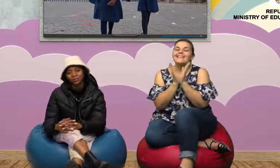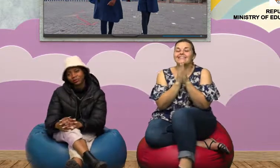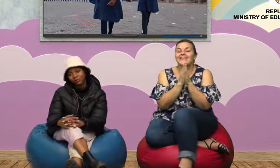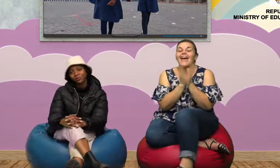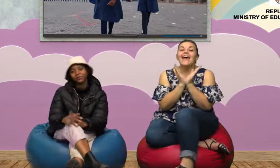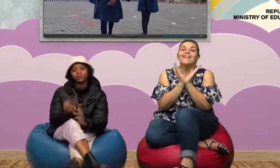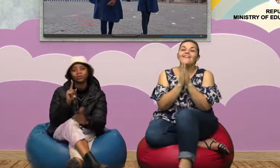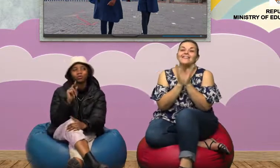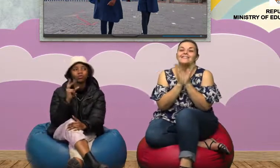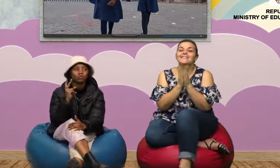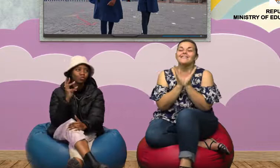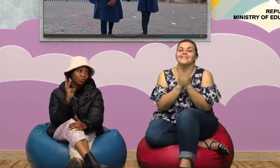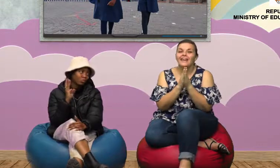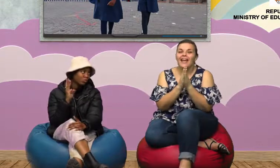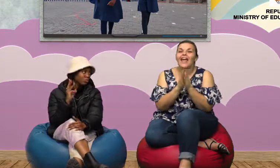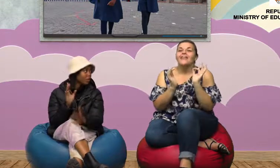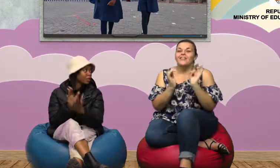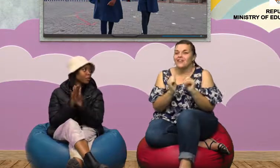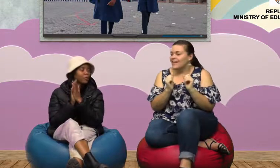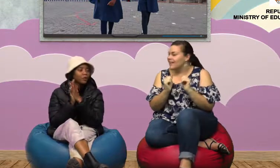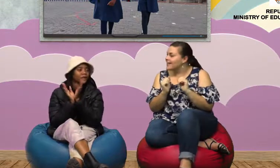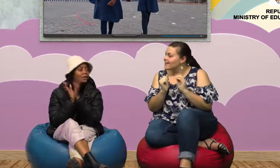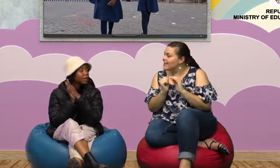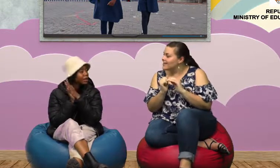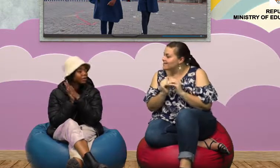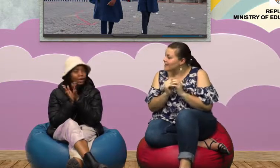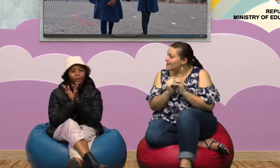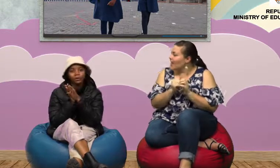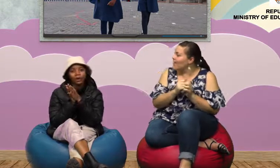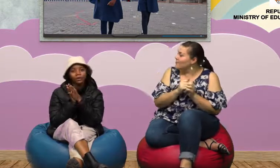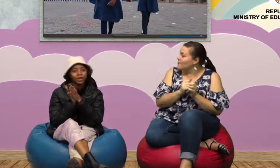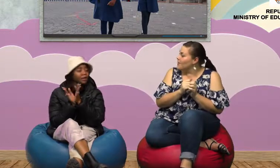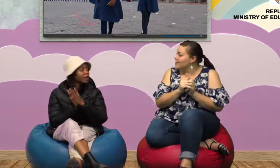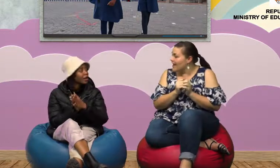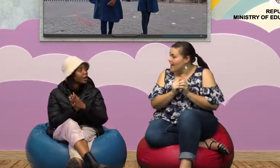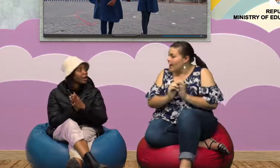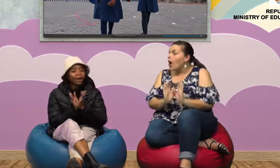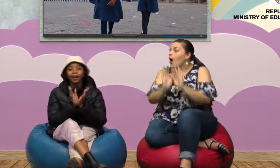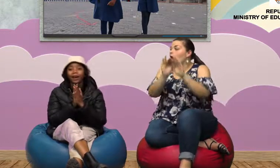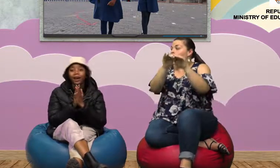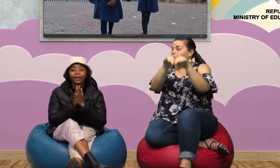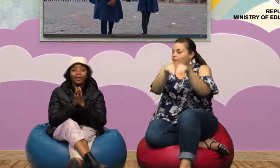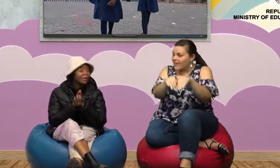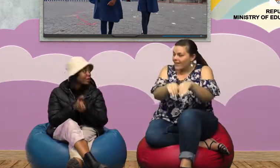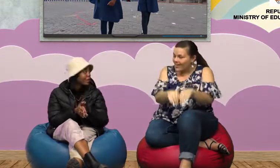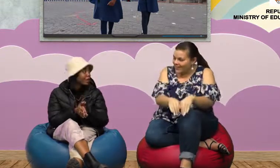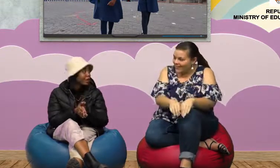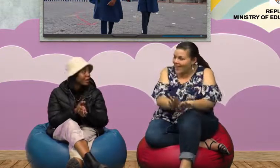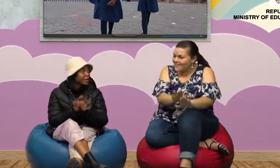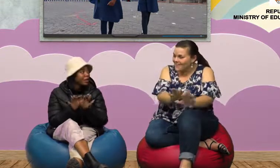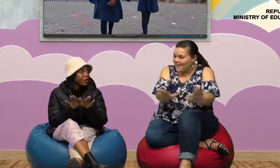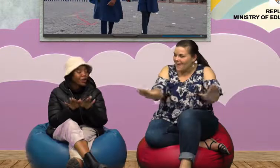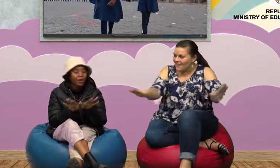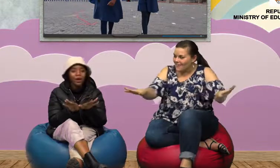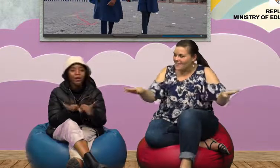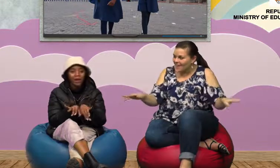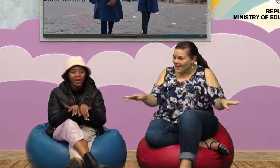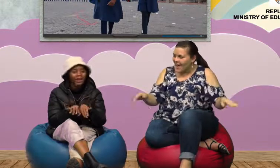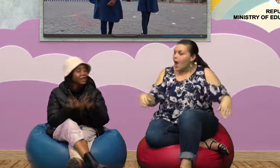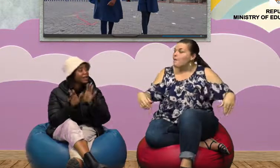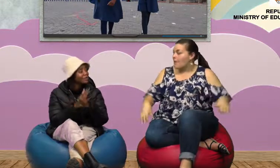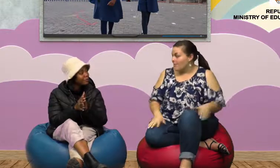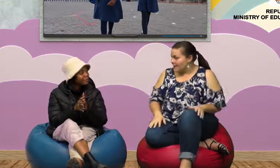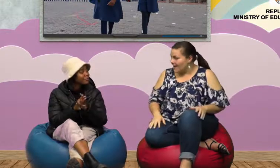1, and a 2, and a 1, 2, 3. 3 little ducks went out one day over the hill and far